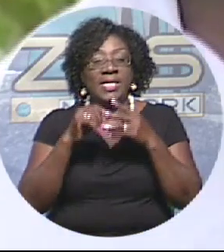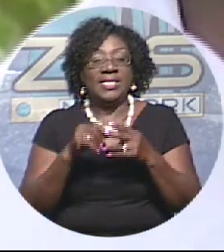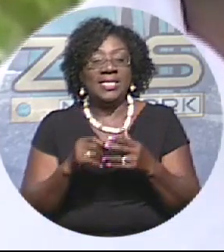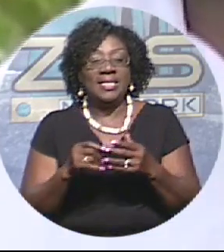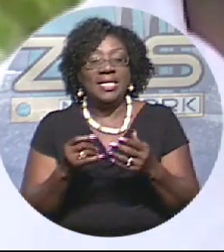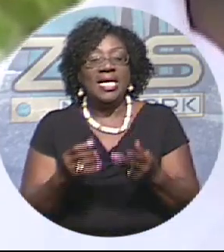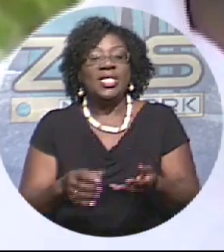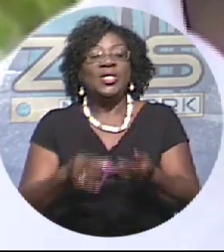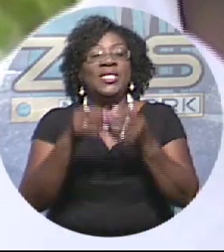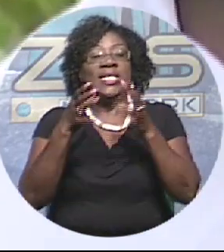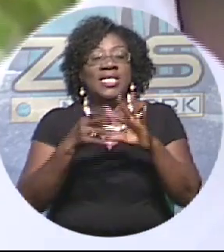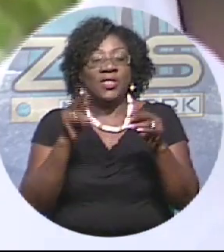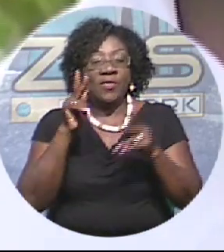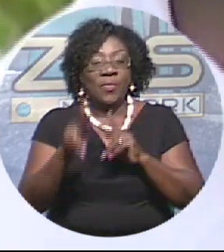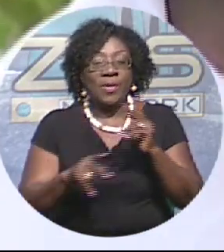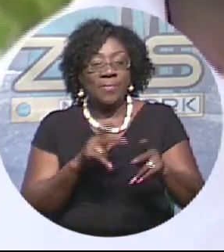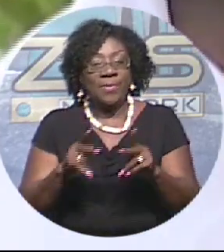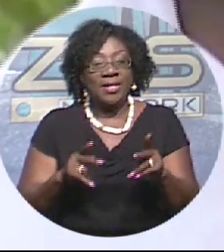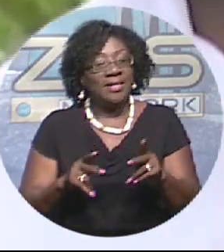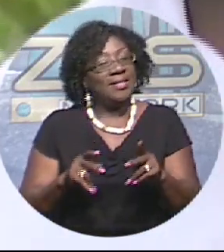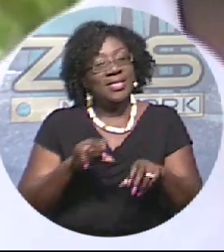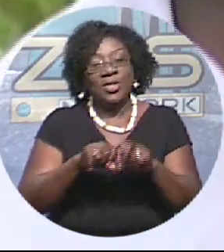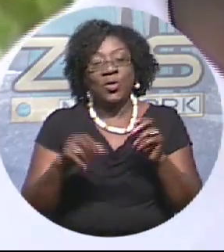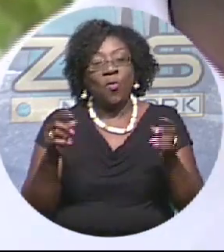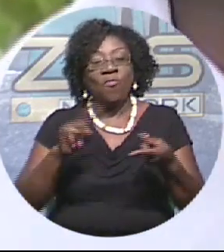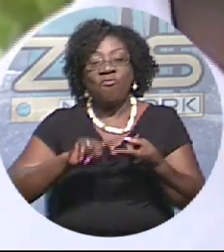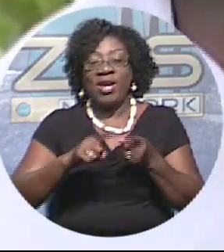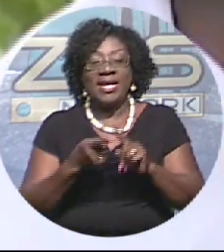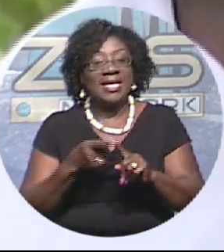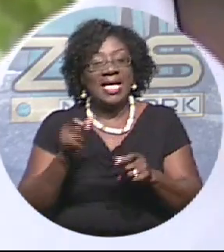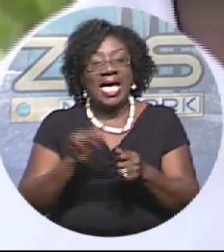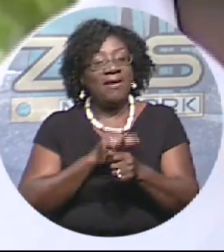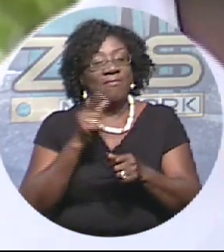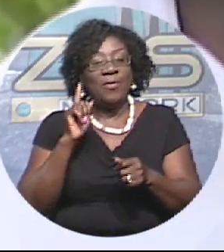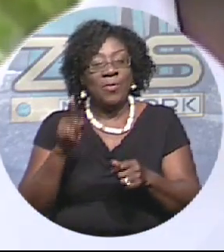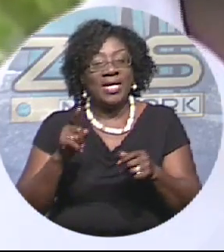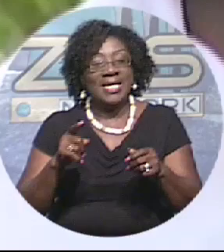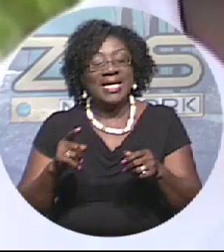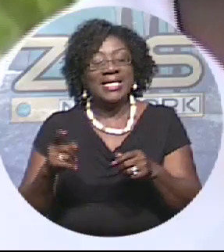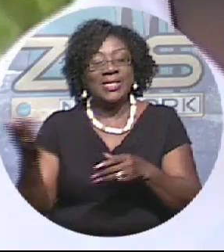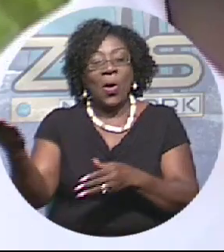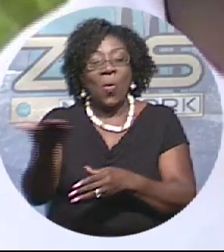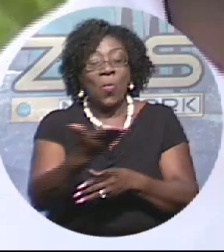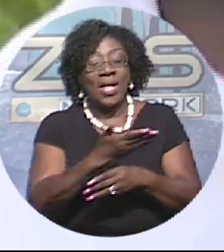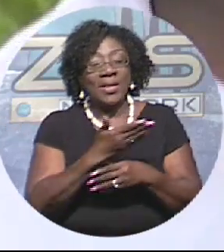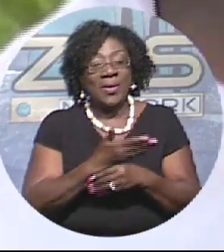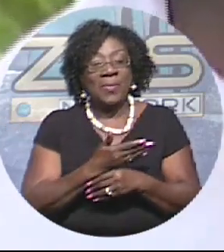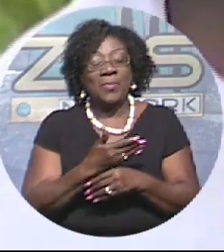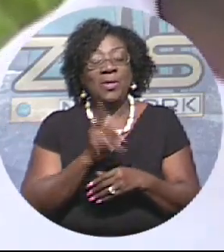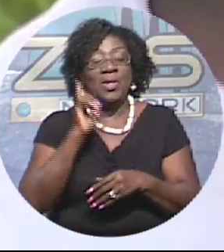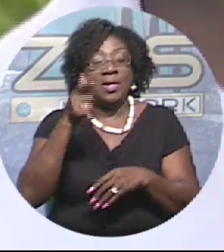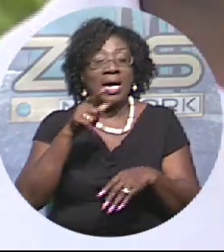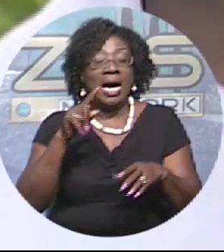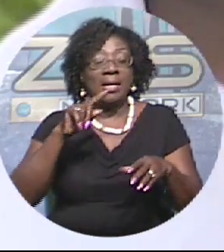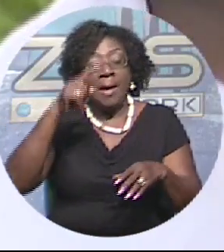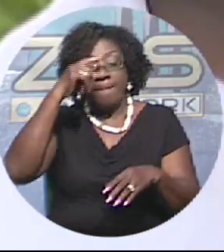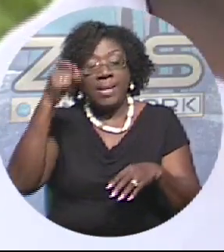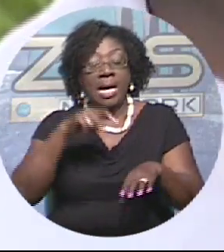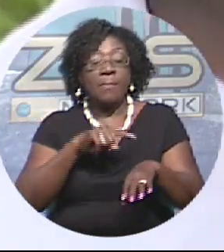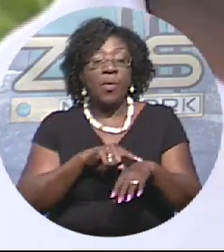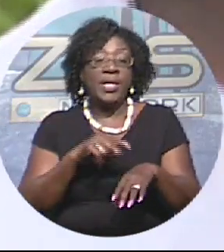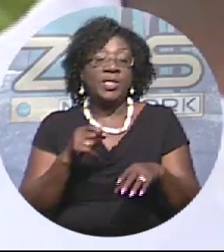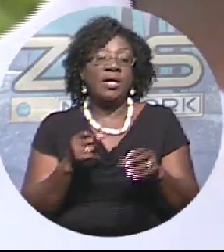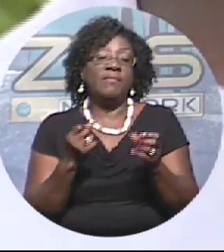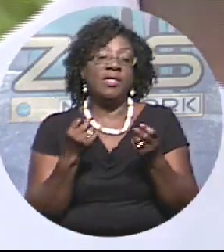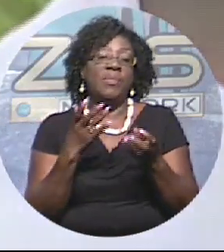so friendly. Everybody is welcome. Anytime you look at Black Point, you have so much activities in Exuma Keys.